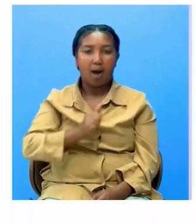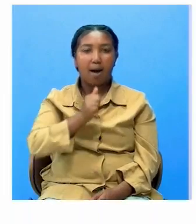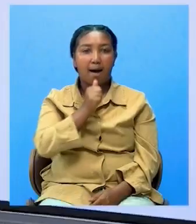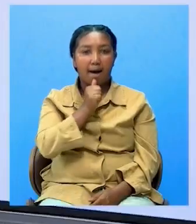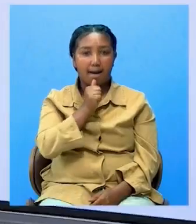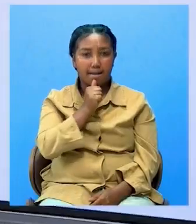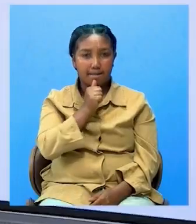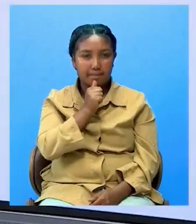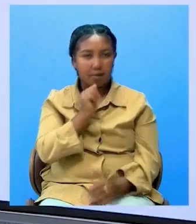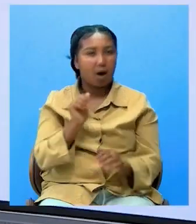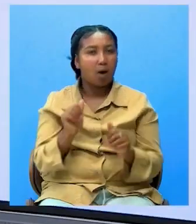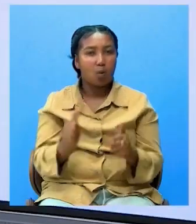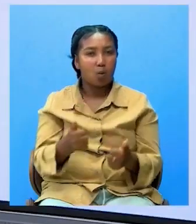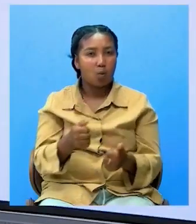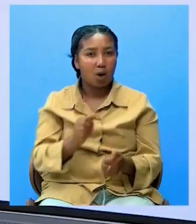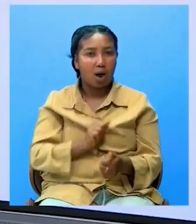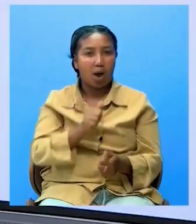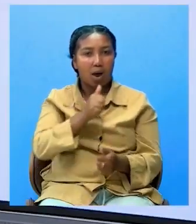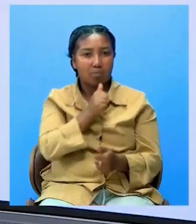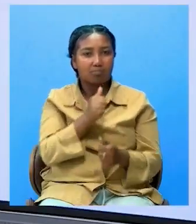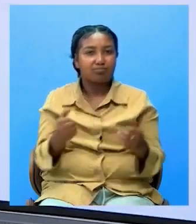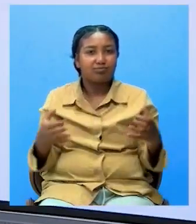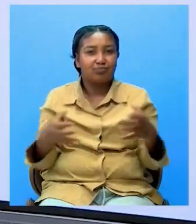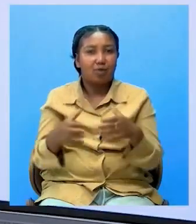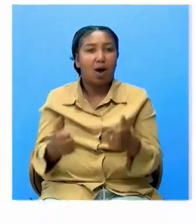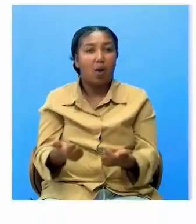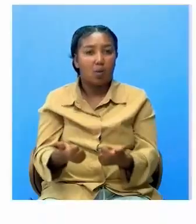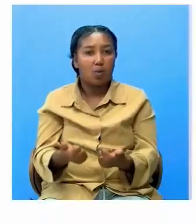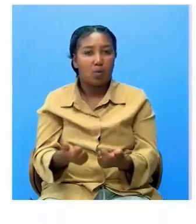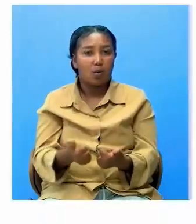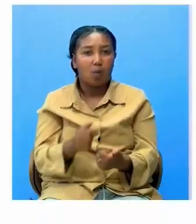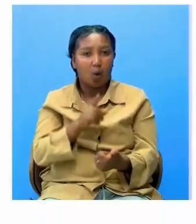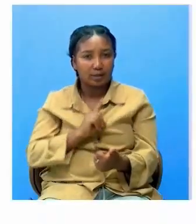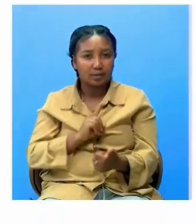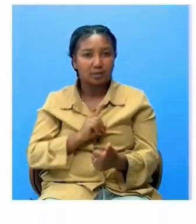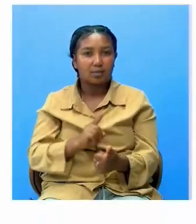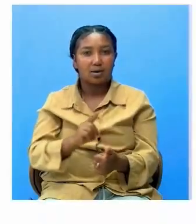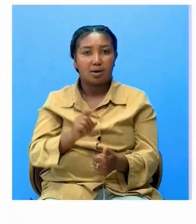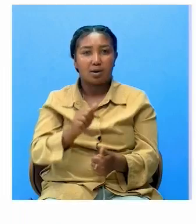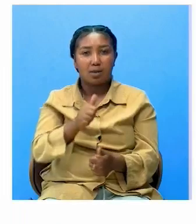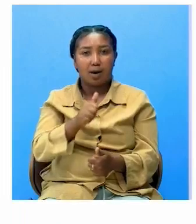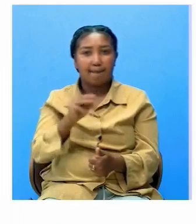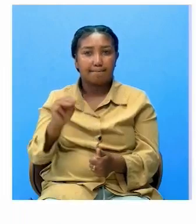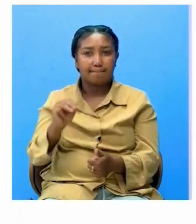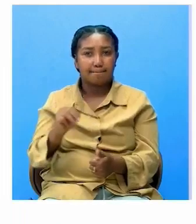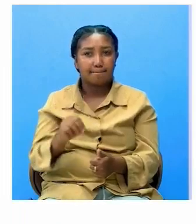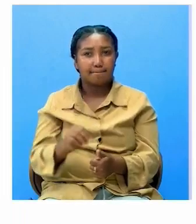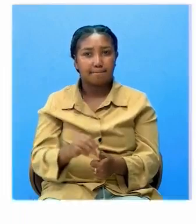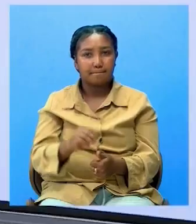was a contracted form of I am. That is, am here.